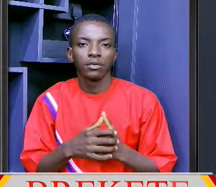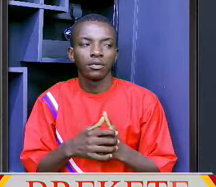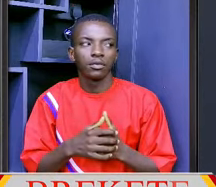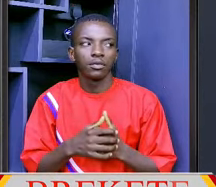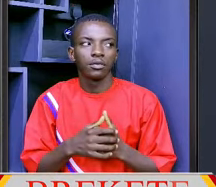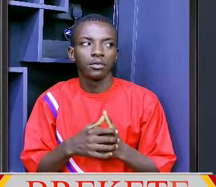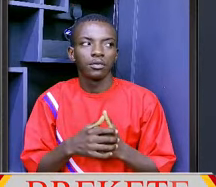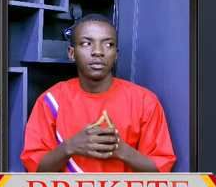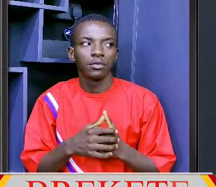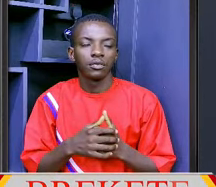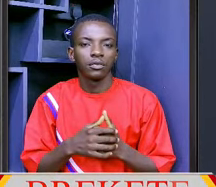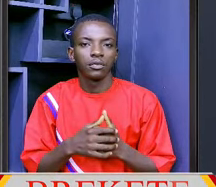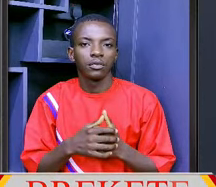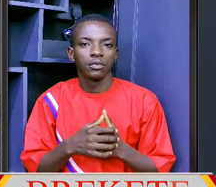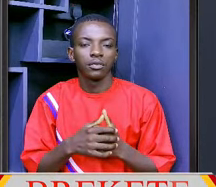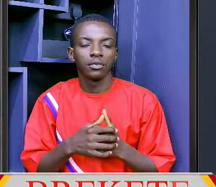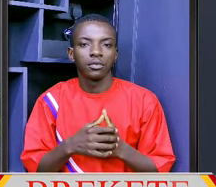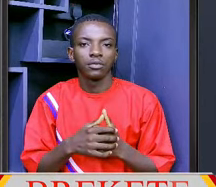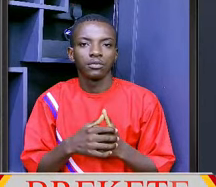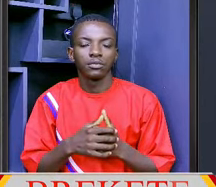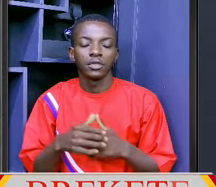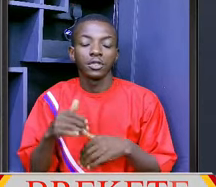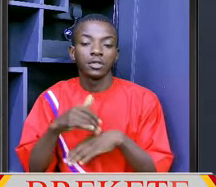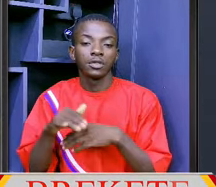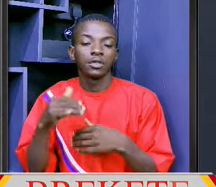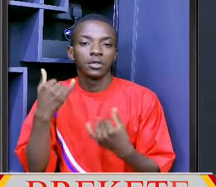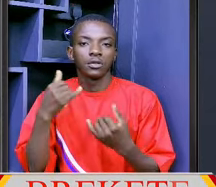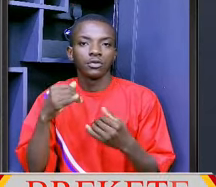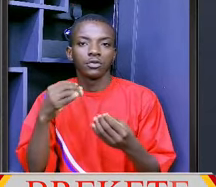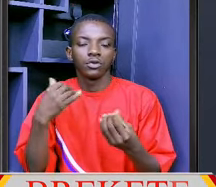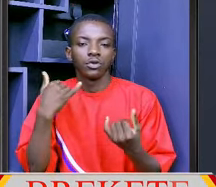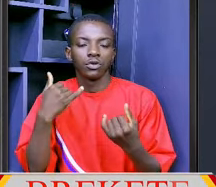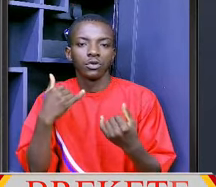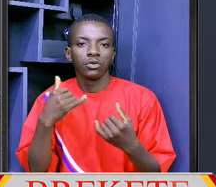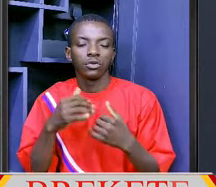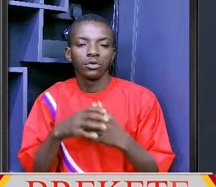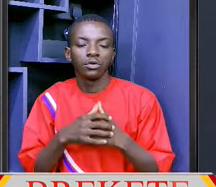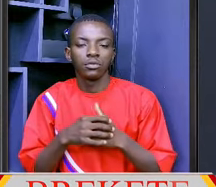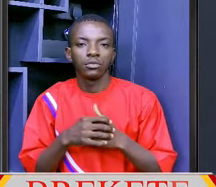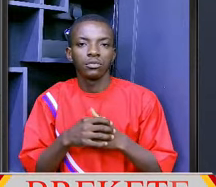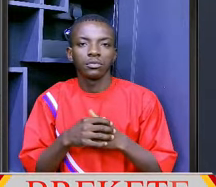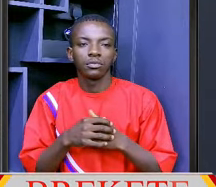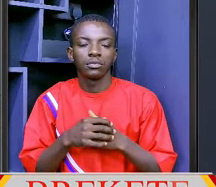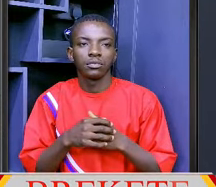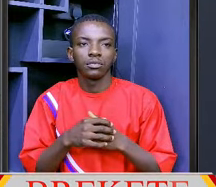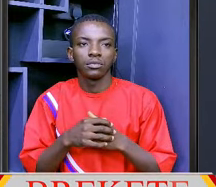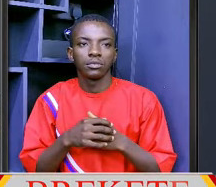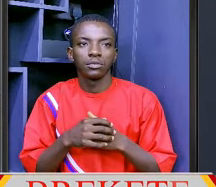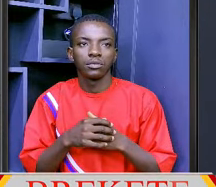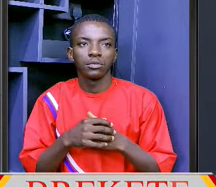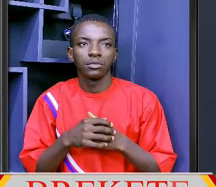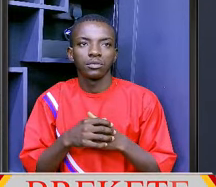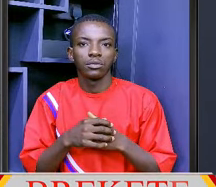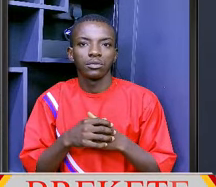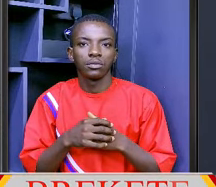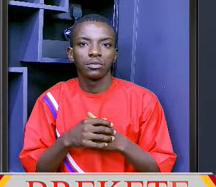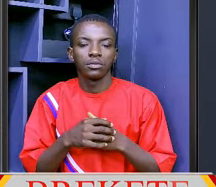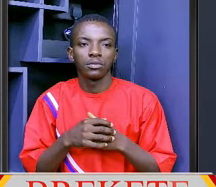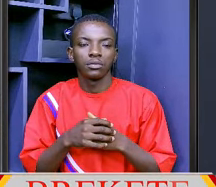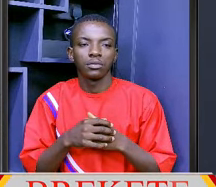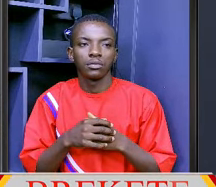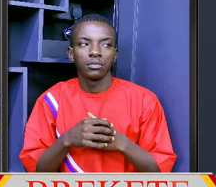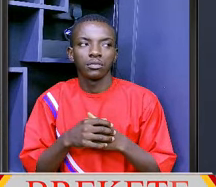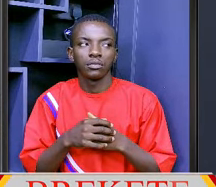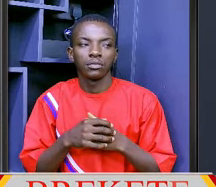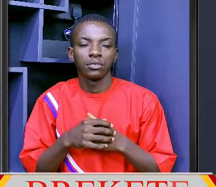Because I get me, he go send you the MD's number. Make we call the MD. Hello, sir. Yes. You call MD, he will not pick.